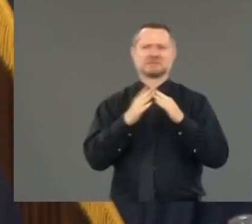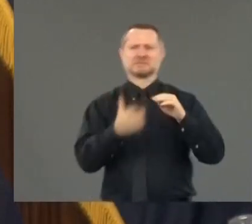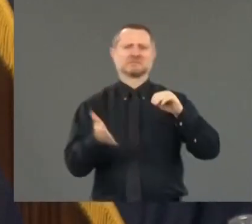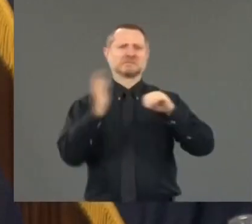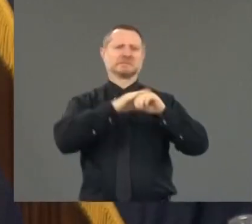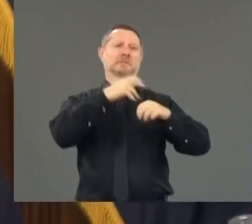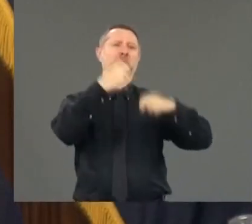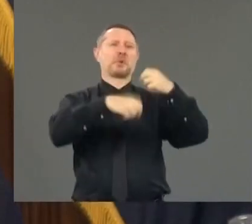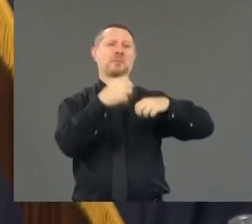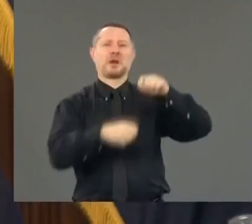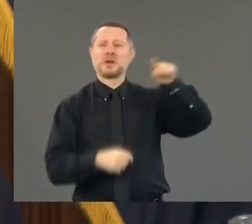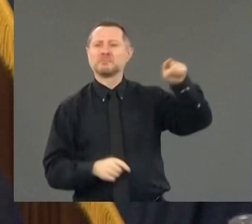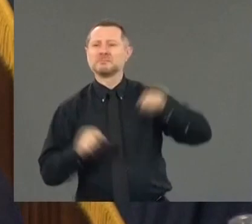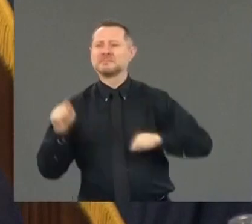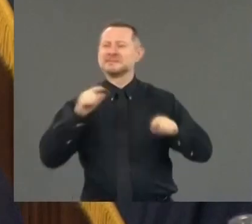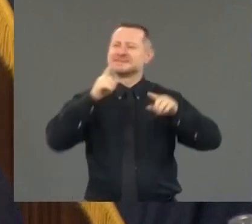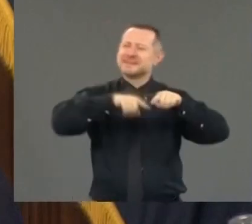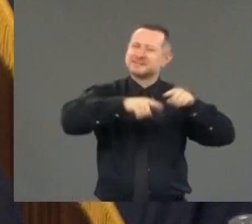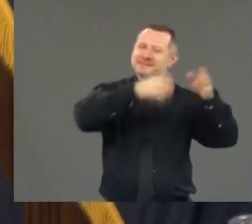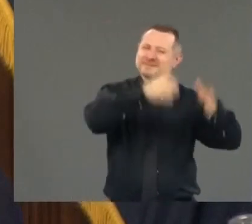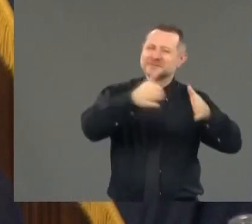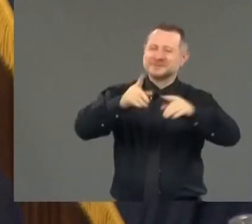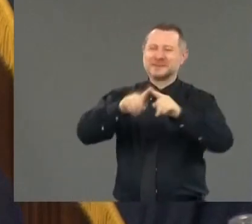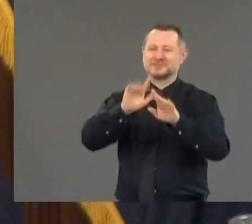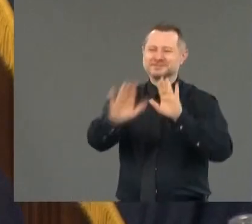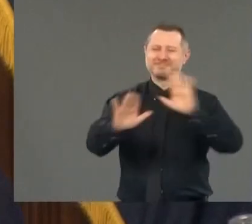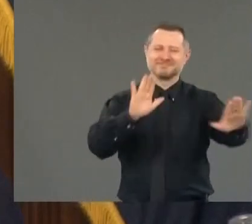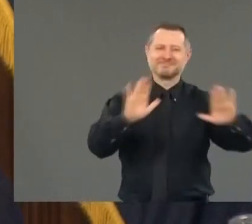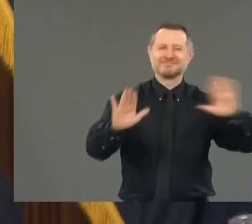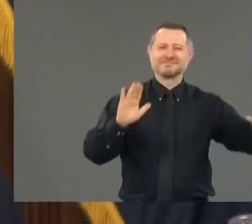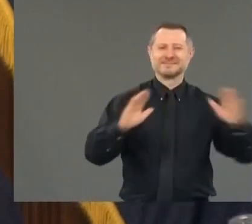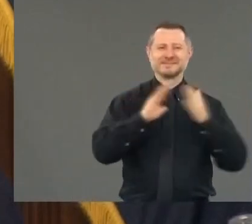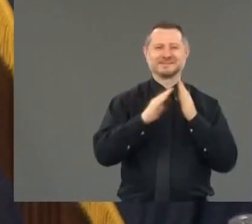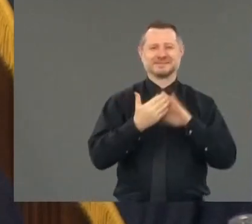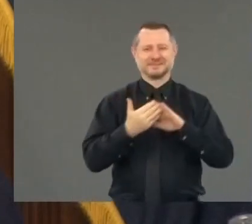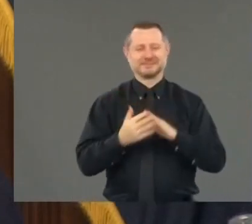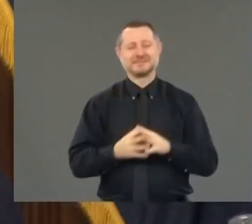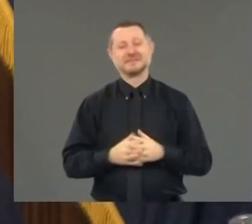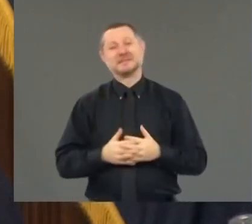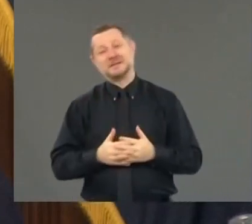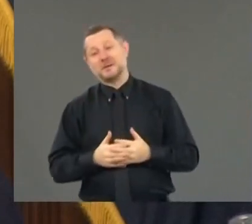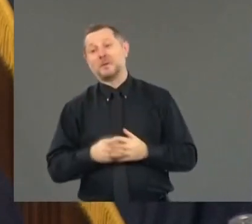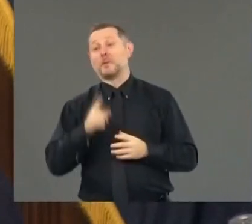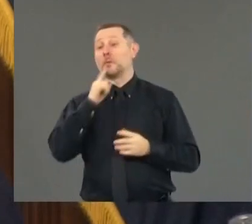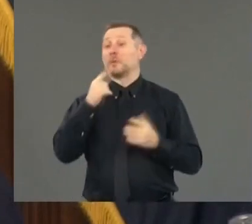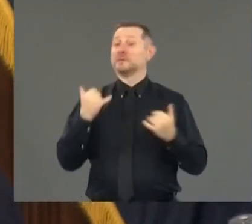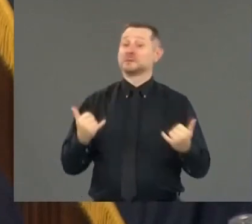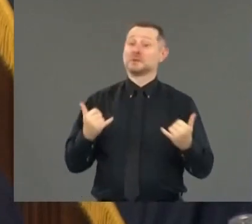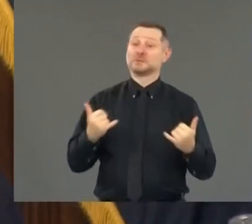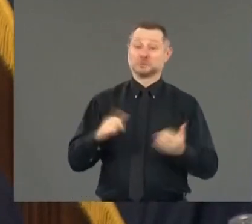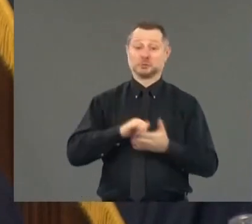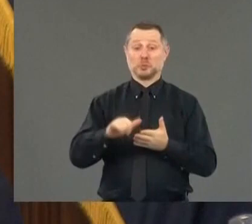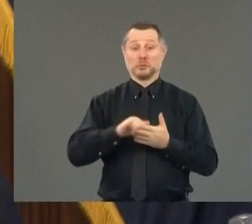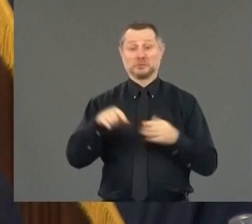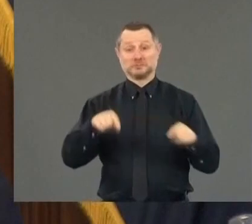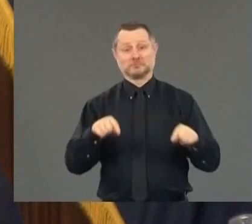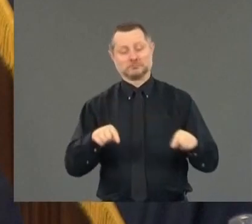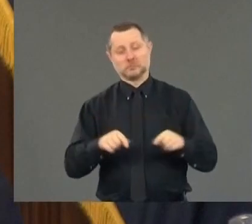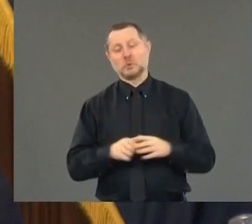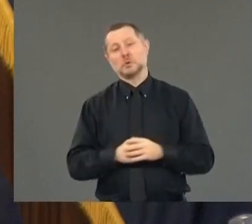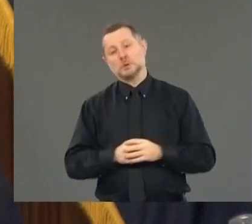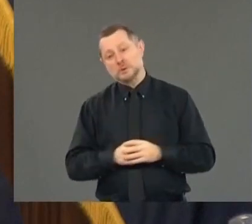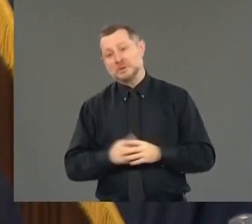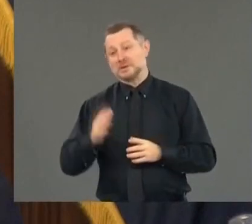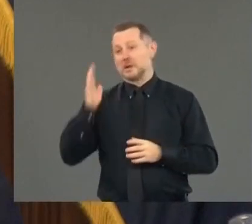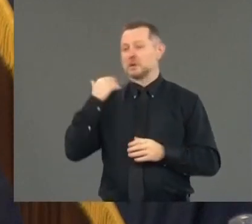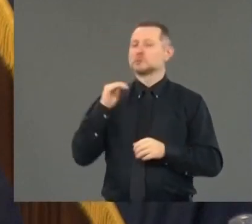that's a case-by-case basis. But look, where we are in New York, it was ugly